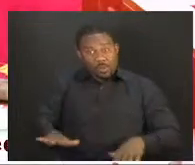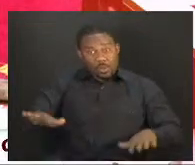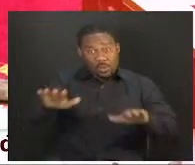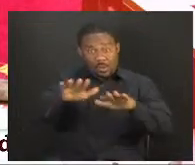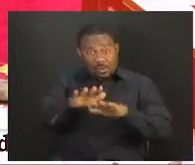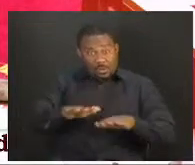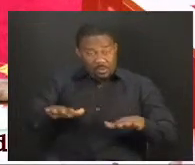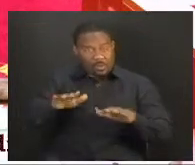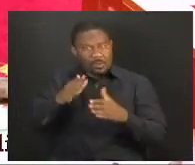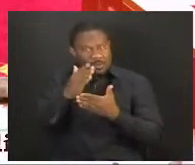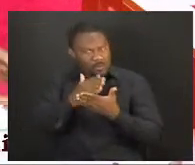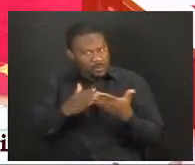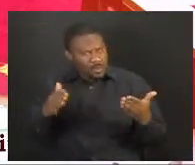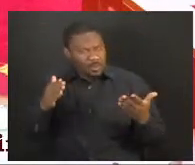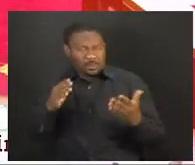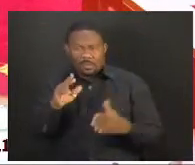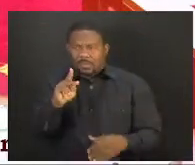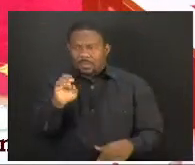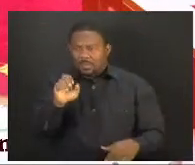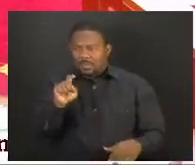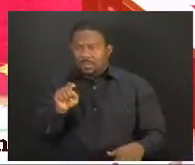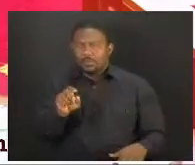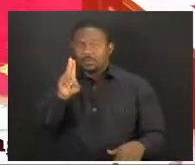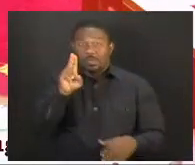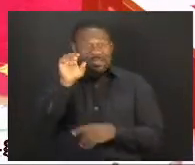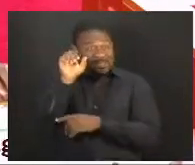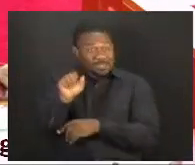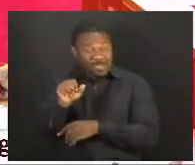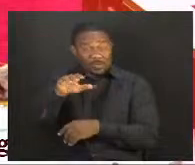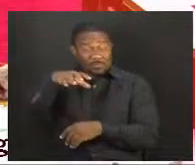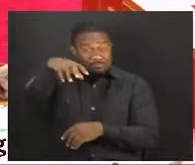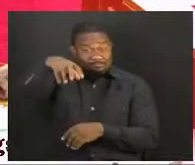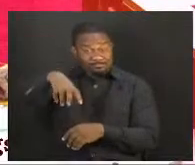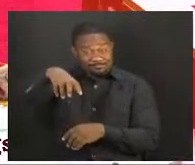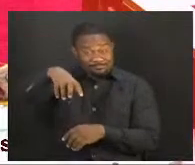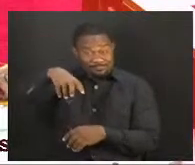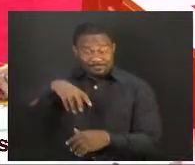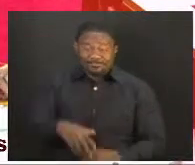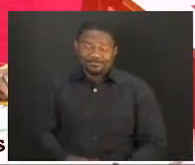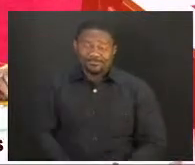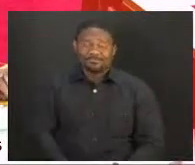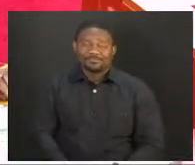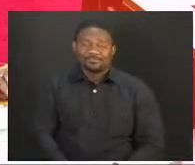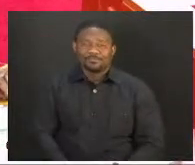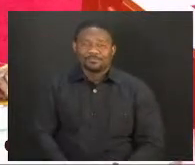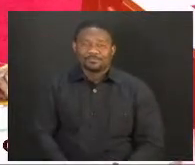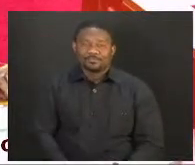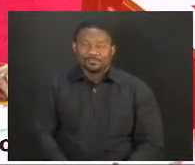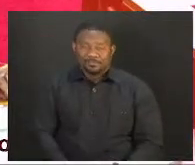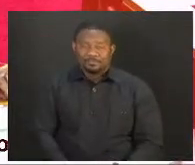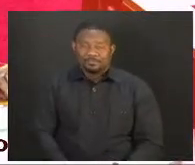in certain part of K2 South constituency. Mr. Speaker, the overarching